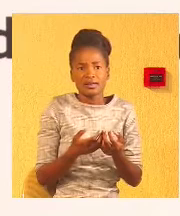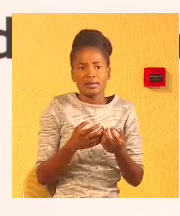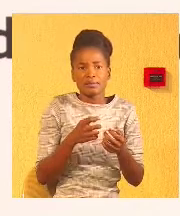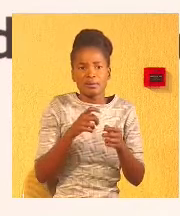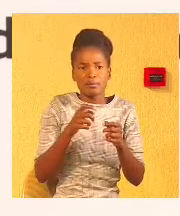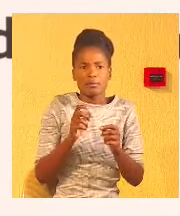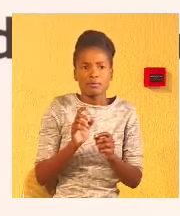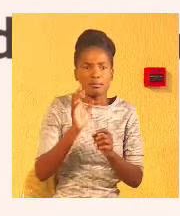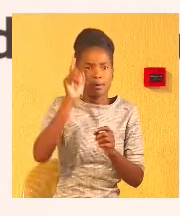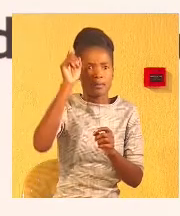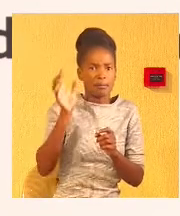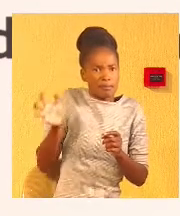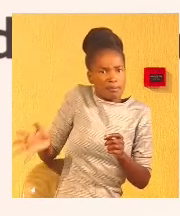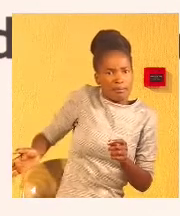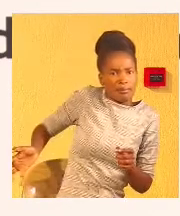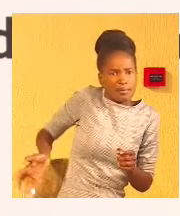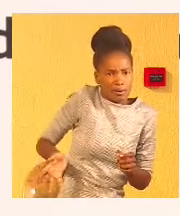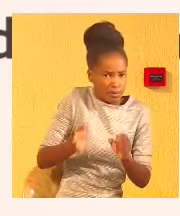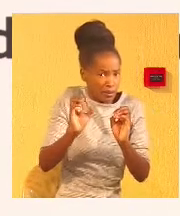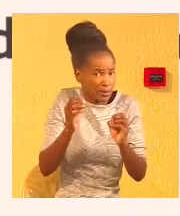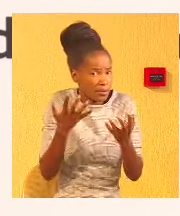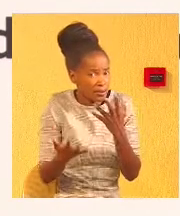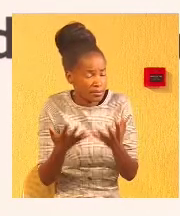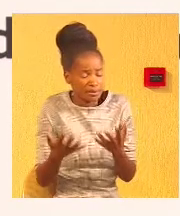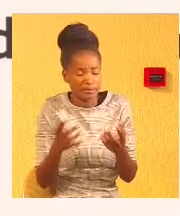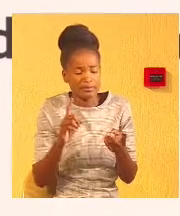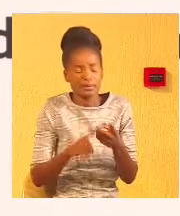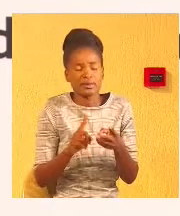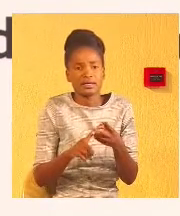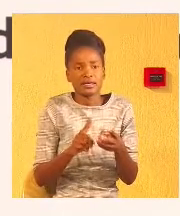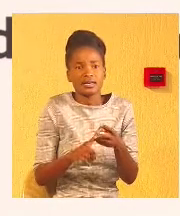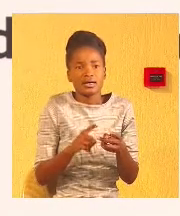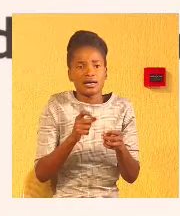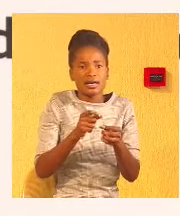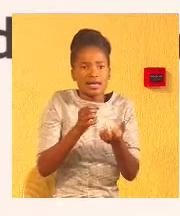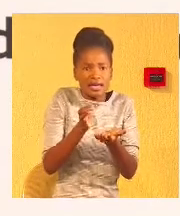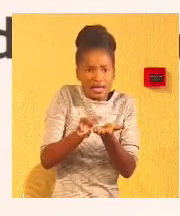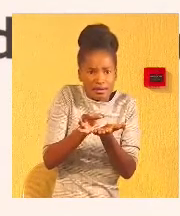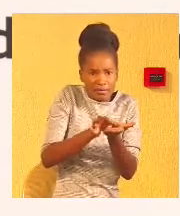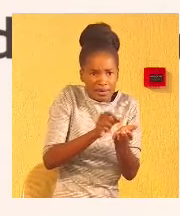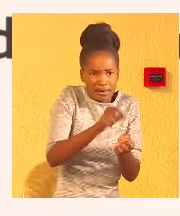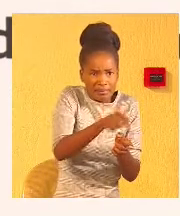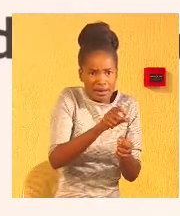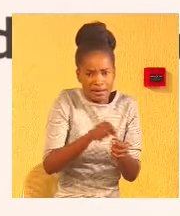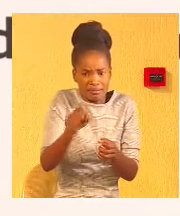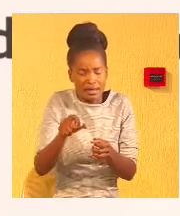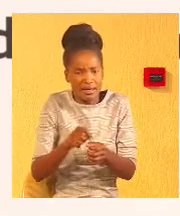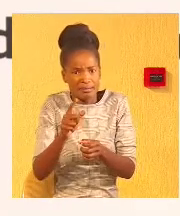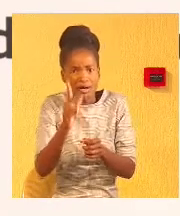equipment, in terms of production inputs, in terms of